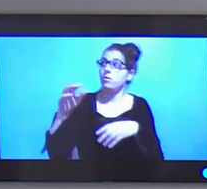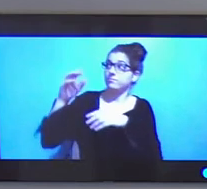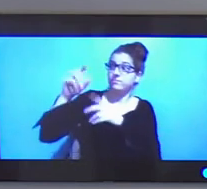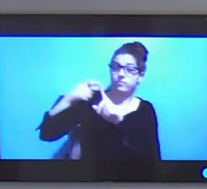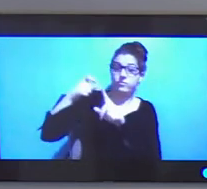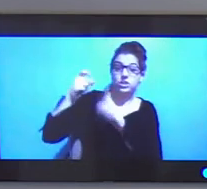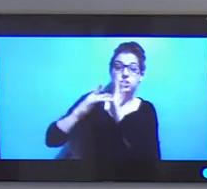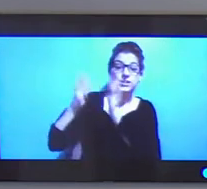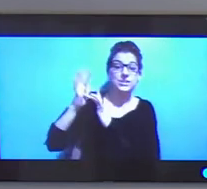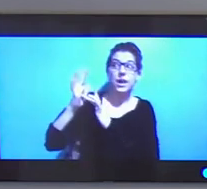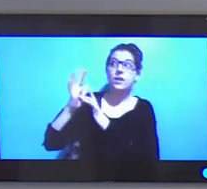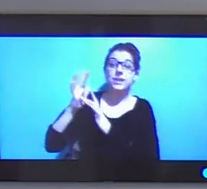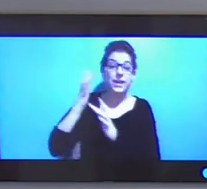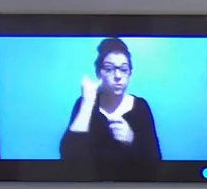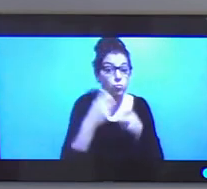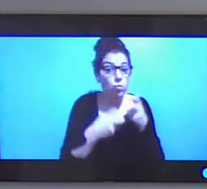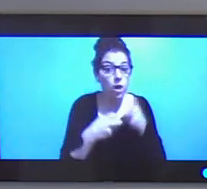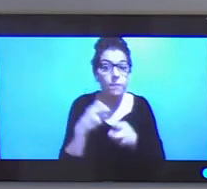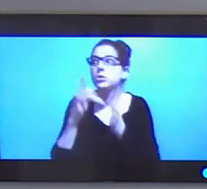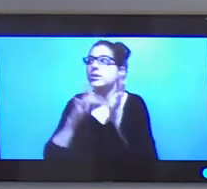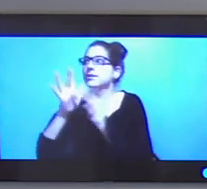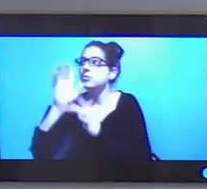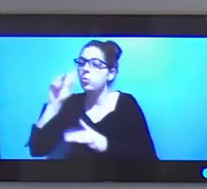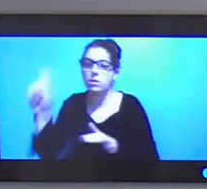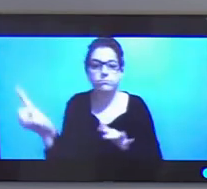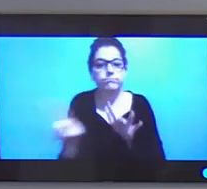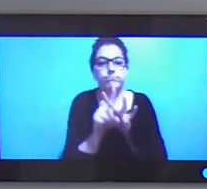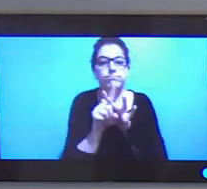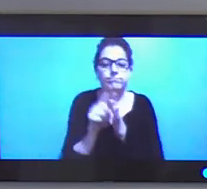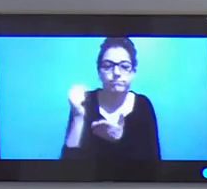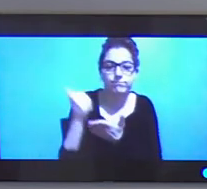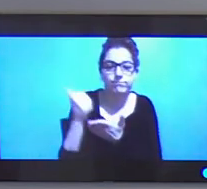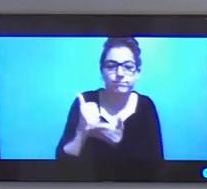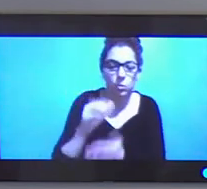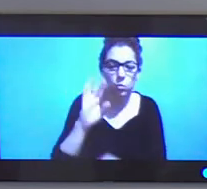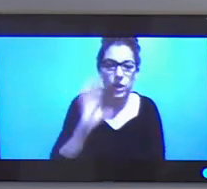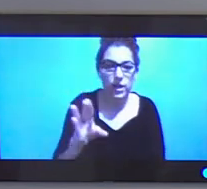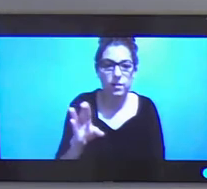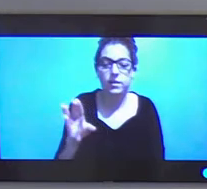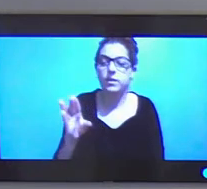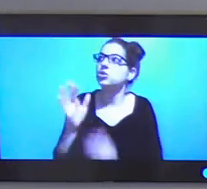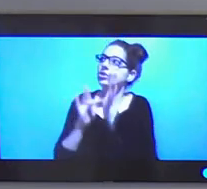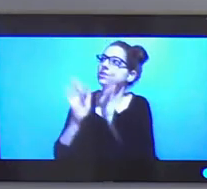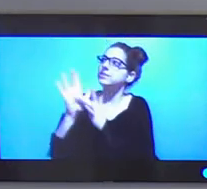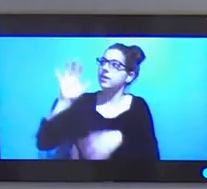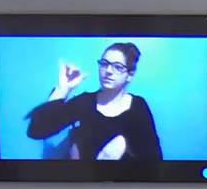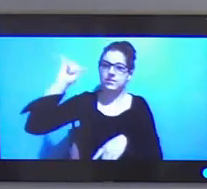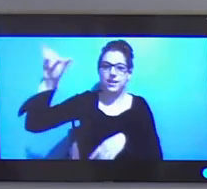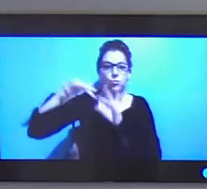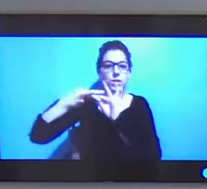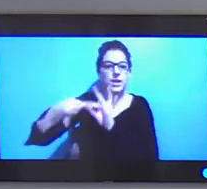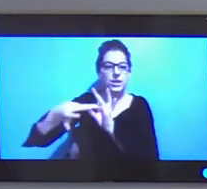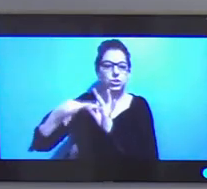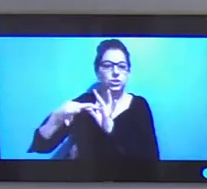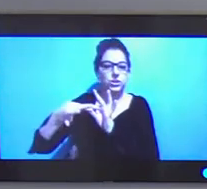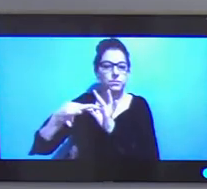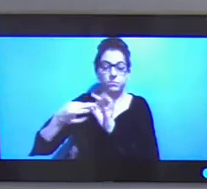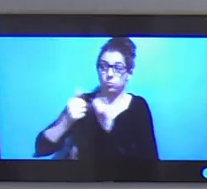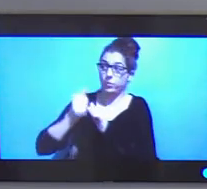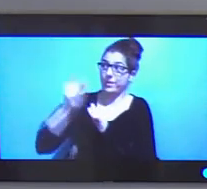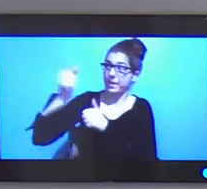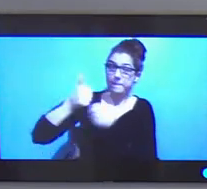Jesus will be there to hear us. Jesus is that primary relationship. And with Jesus